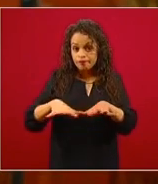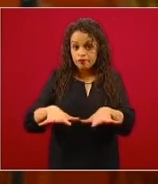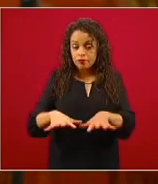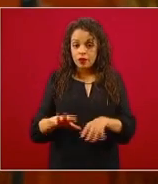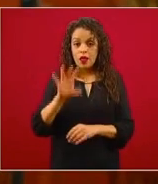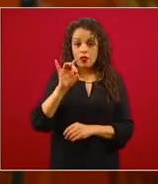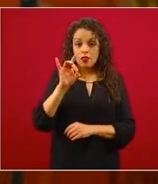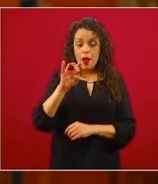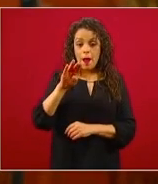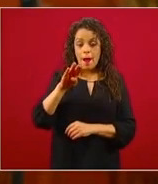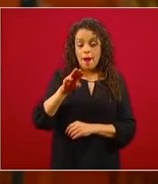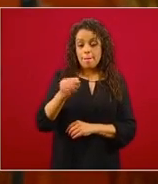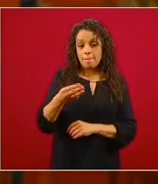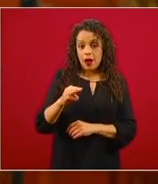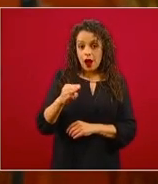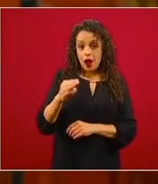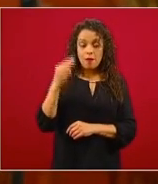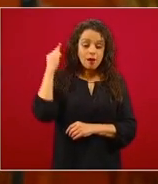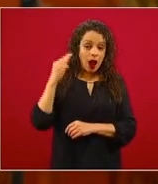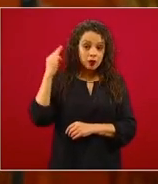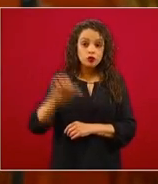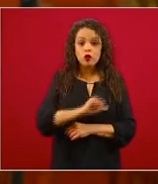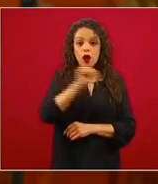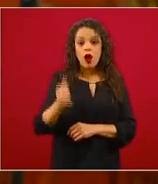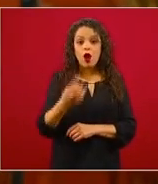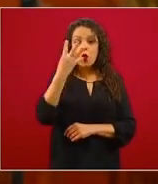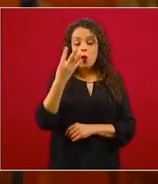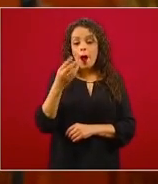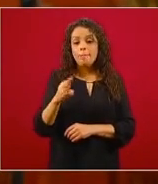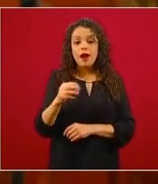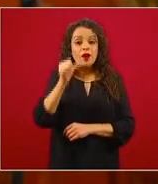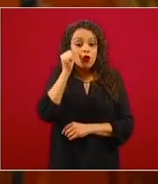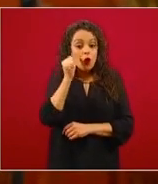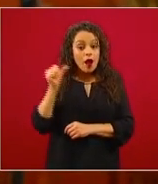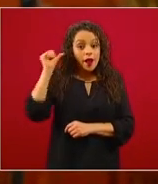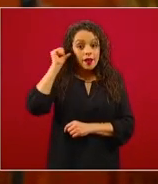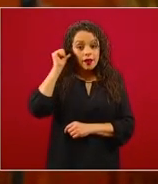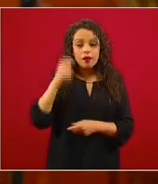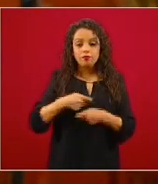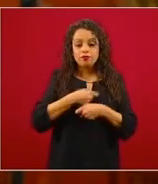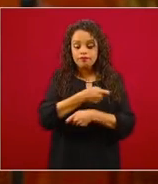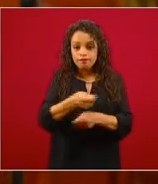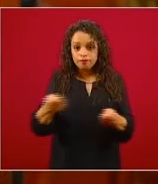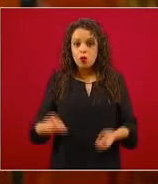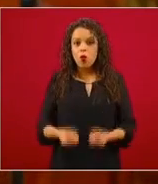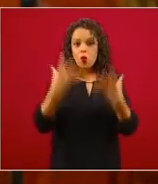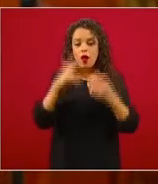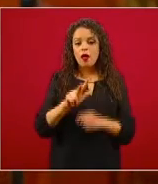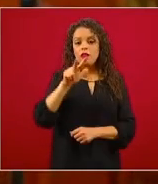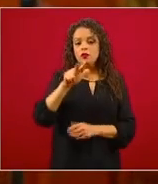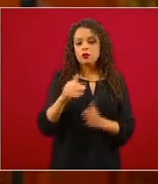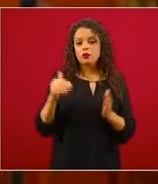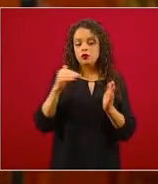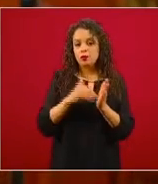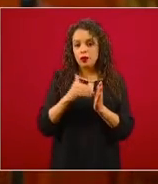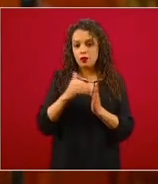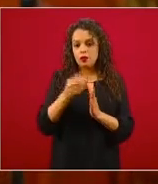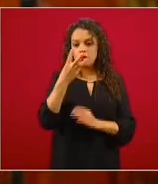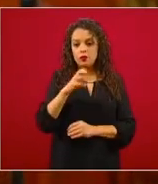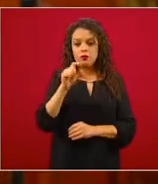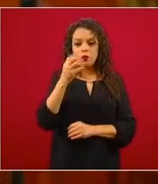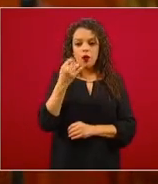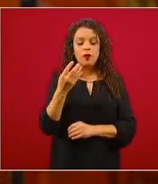This has been distributed in the period of March the 30th to May the 4th.